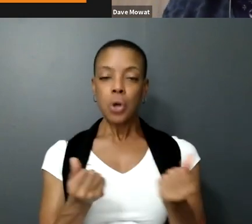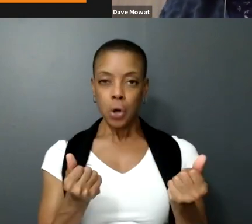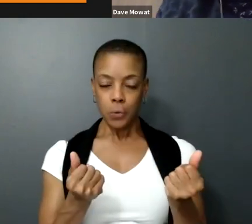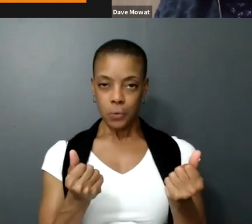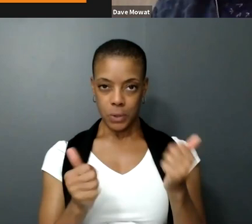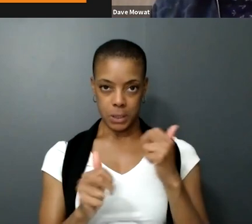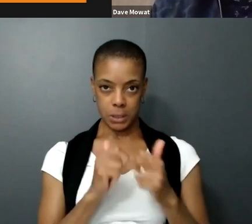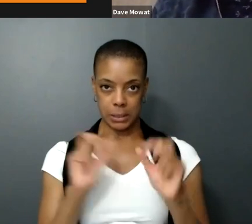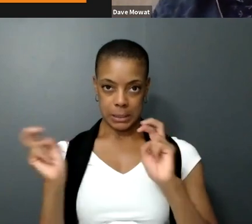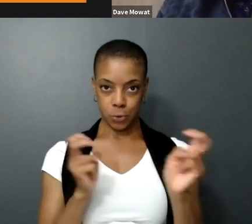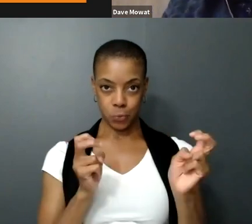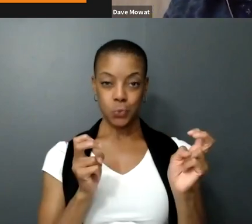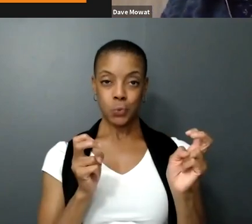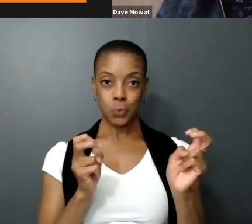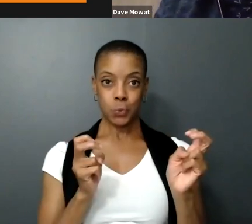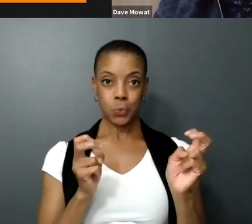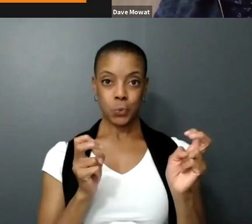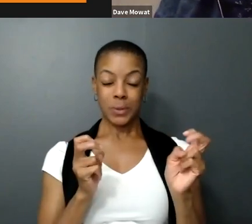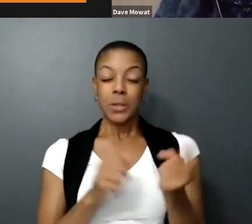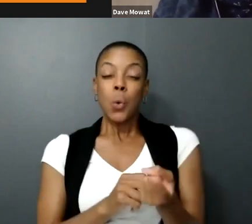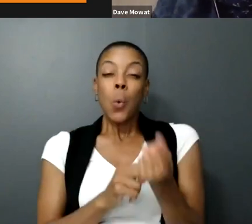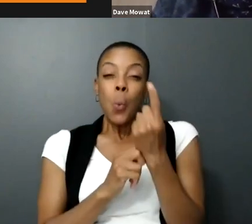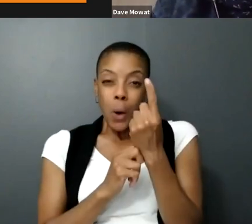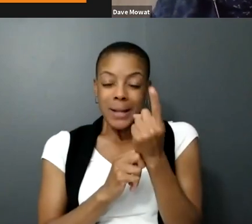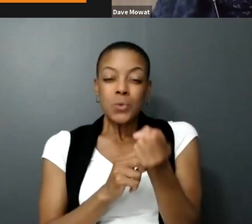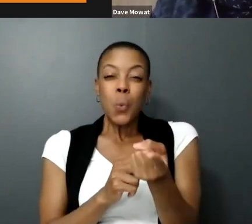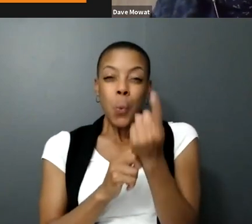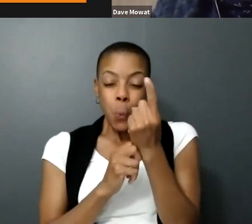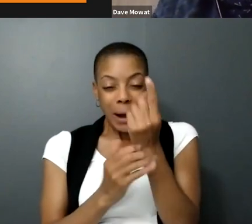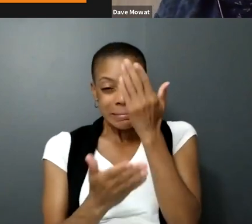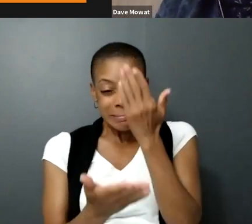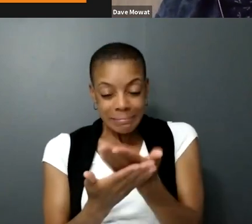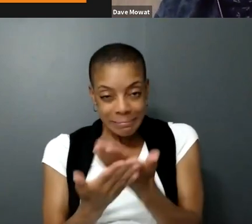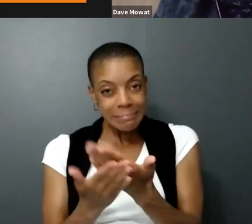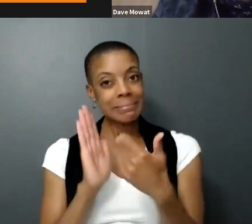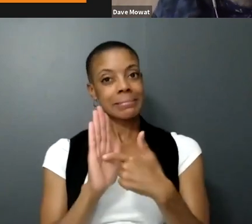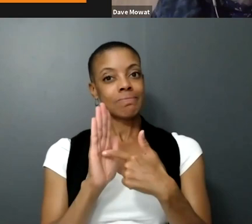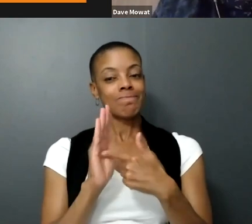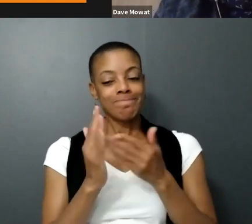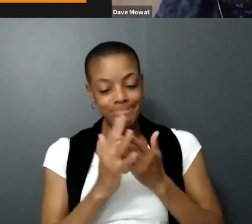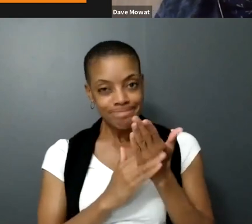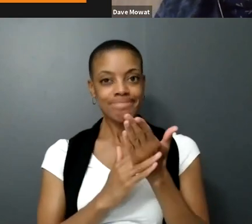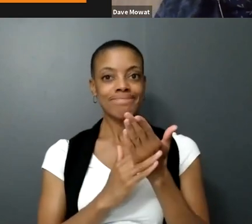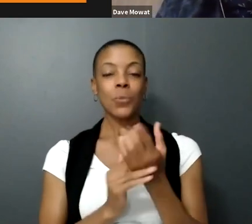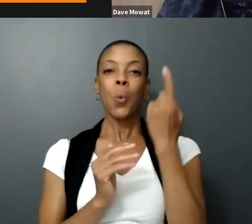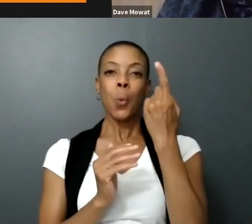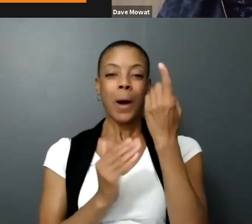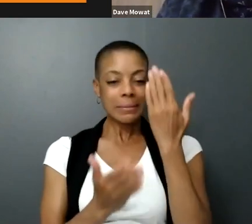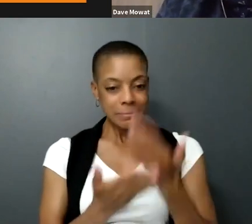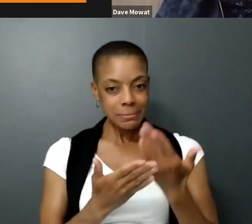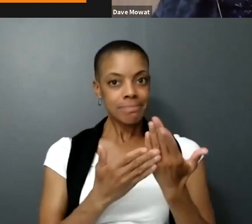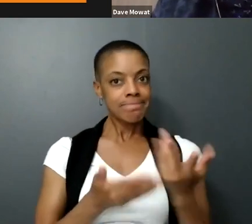And it's just one issue of resilience. It's one issue of standing up for yourself.